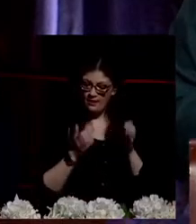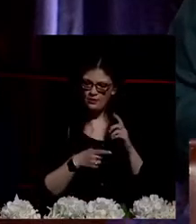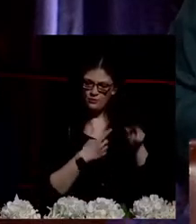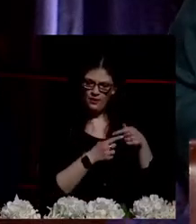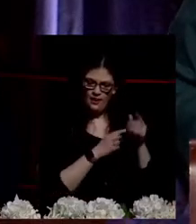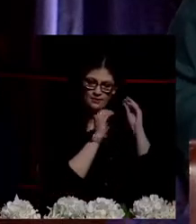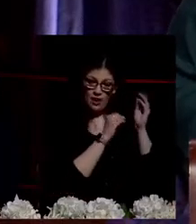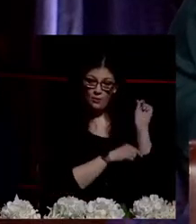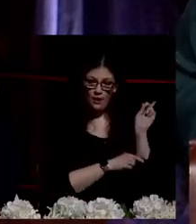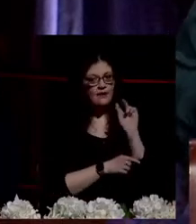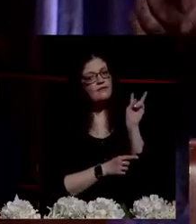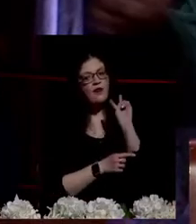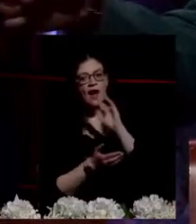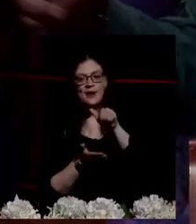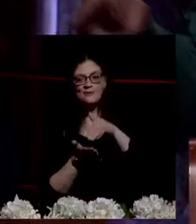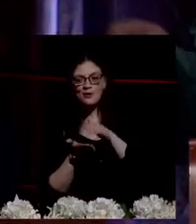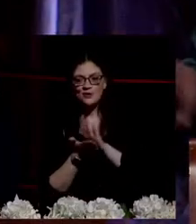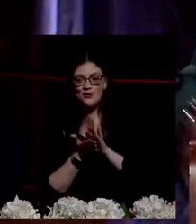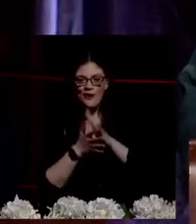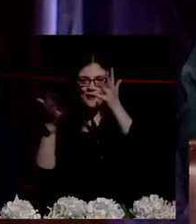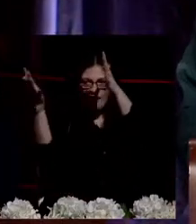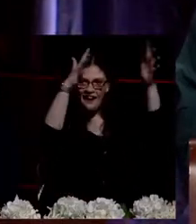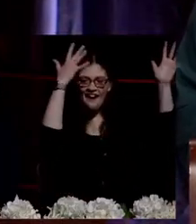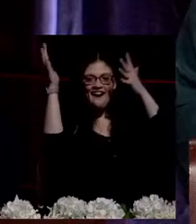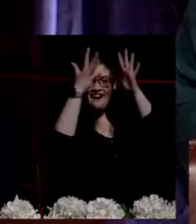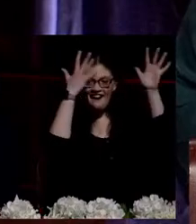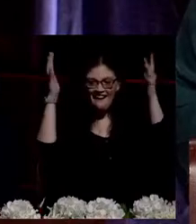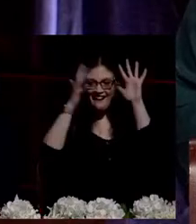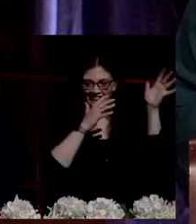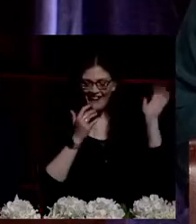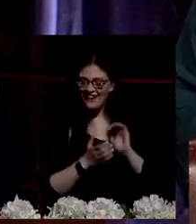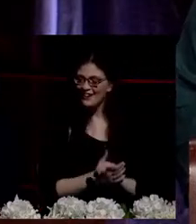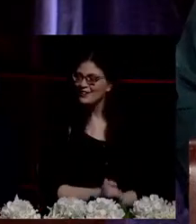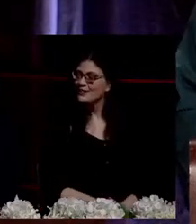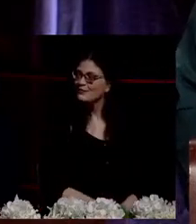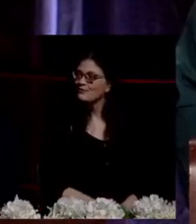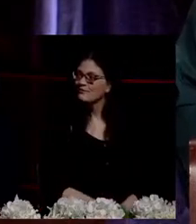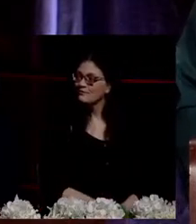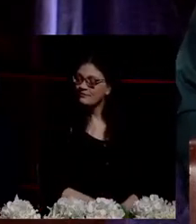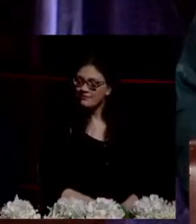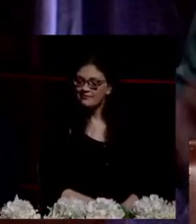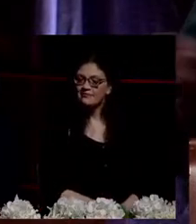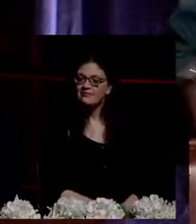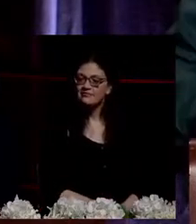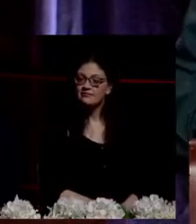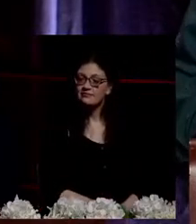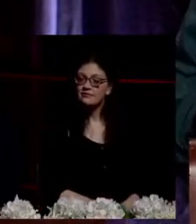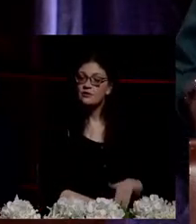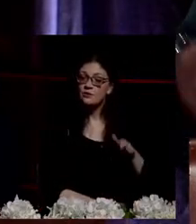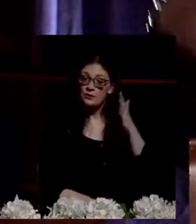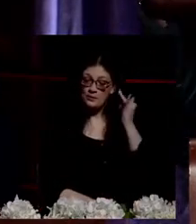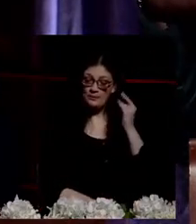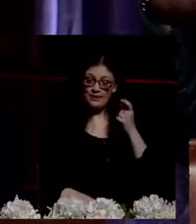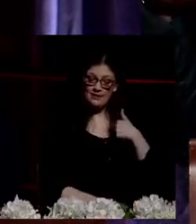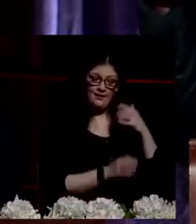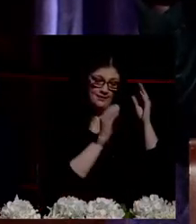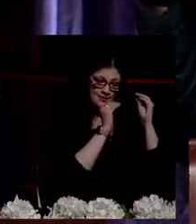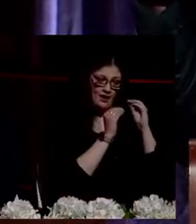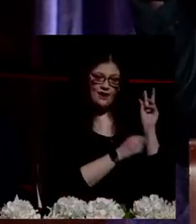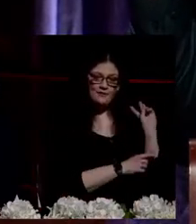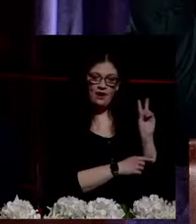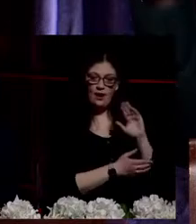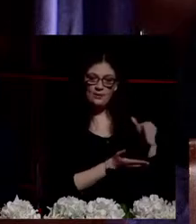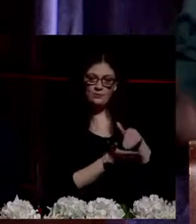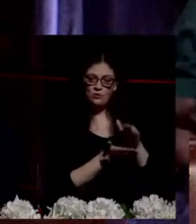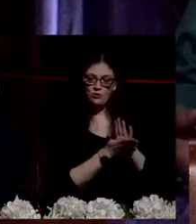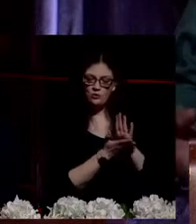School. Right, yeah, there you are. Yeah. And so because I taught at Vaughn Middle School, I wanted to take an